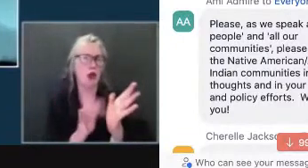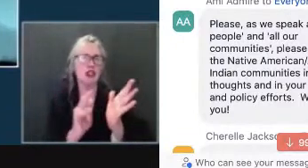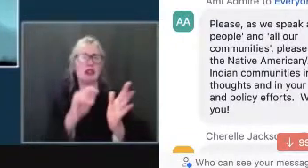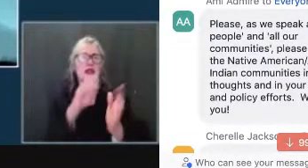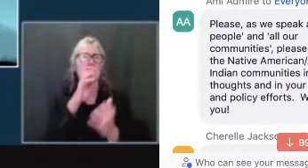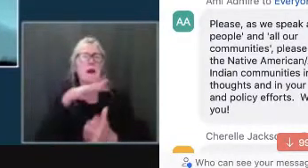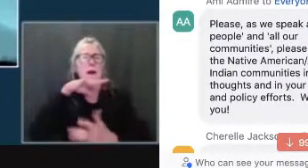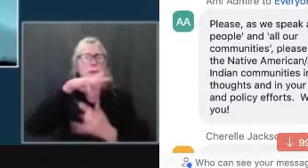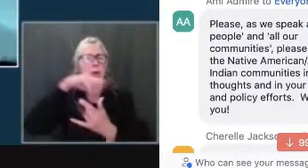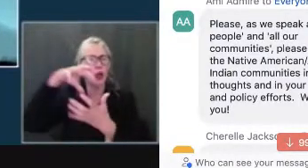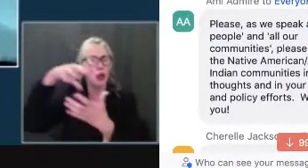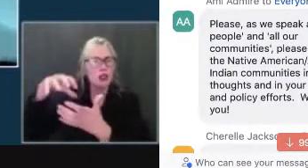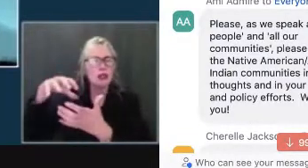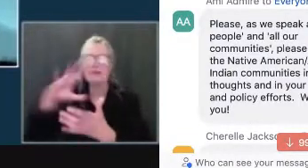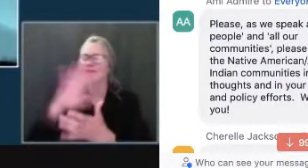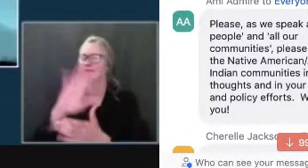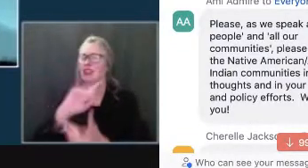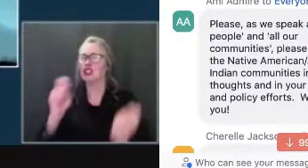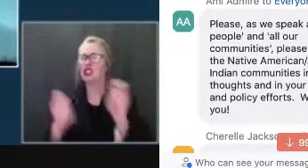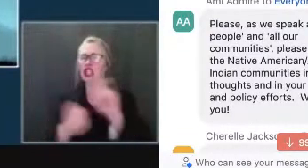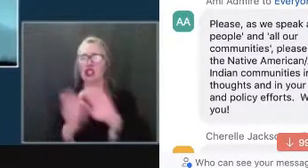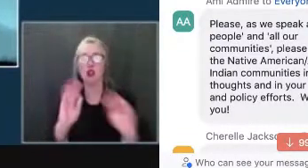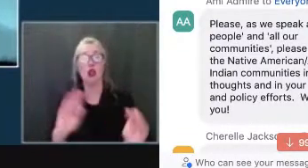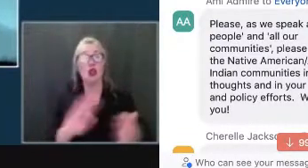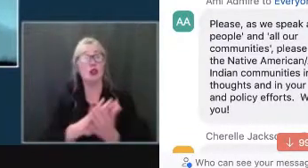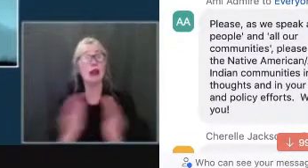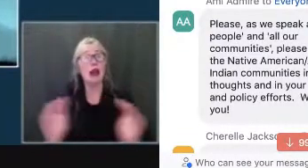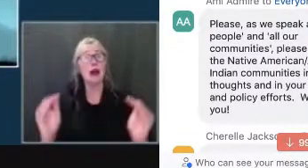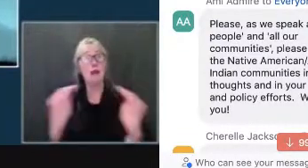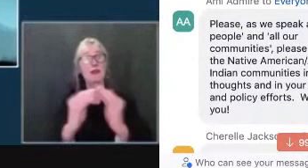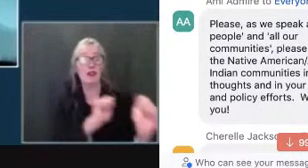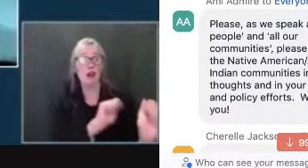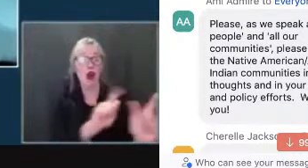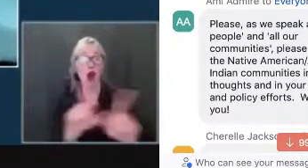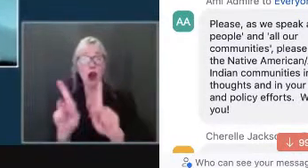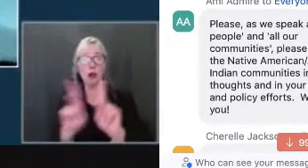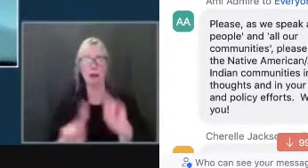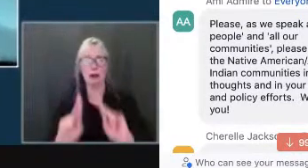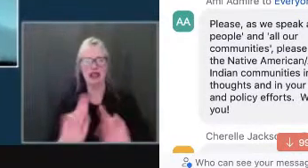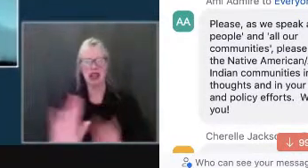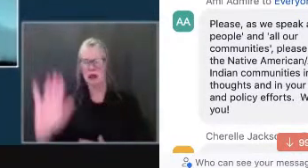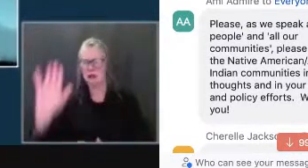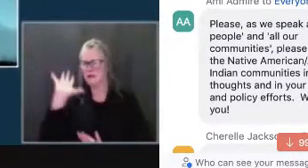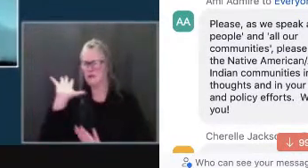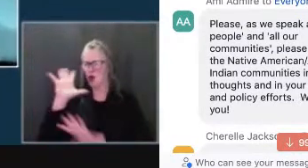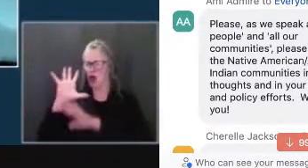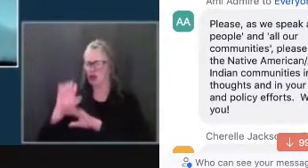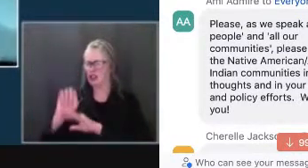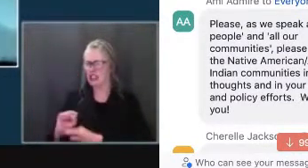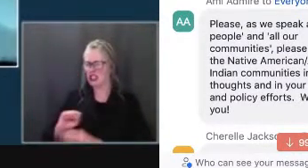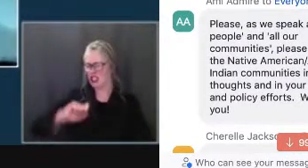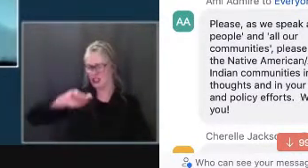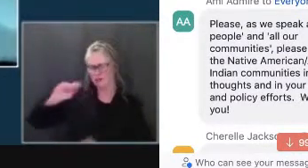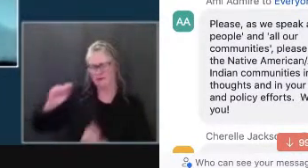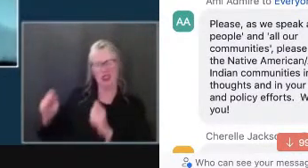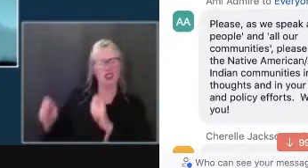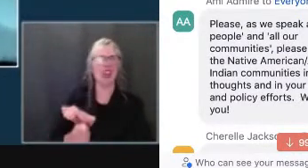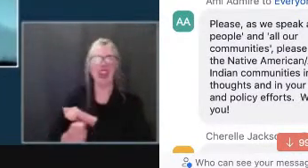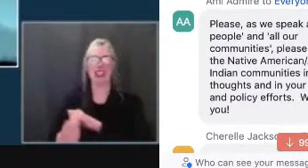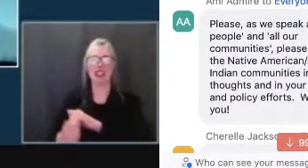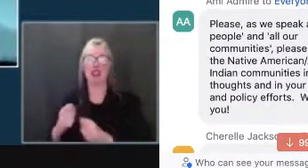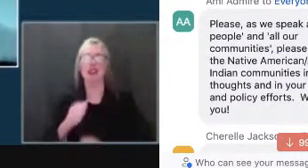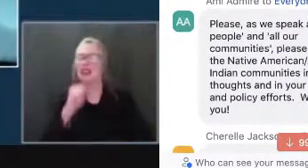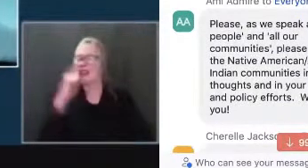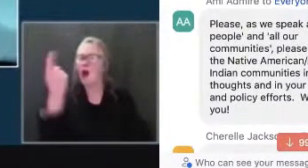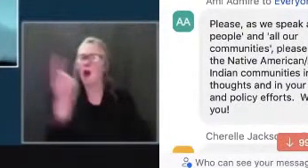just for all. We can challenge convention. We can say, we change what we believe is possible. We